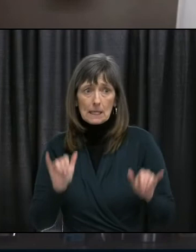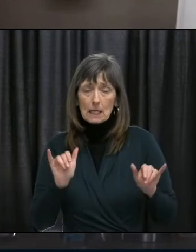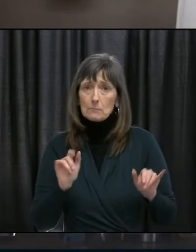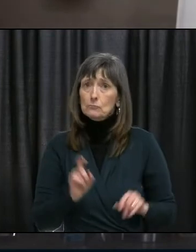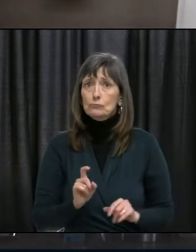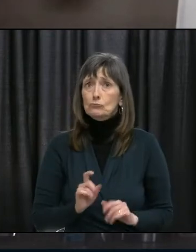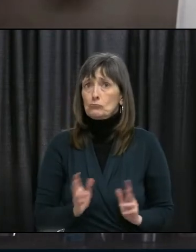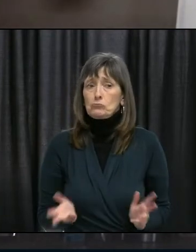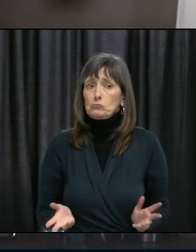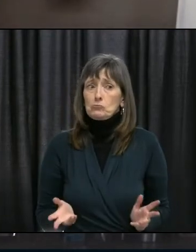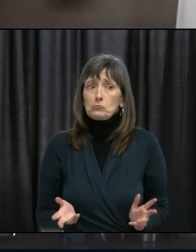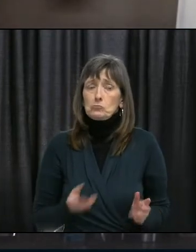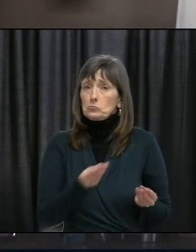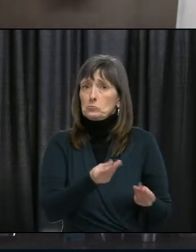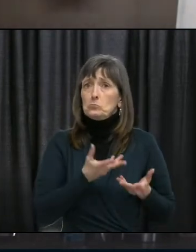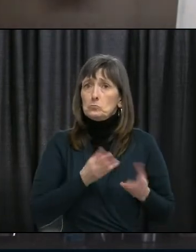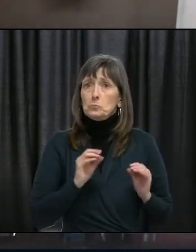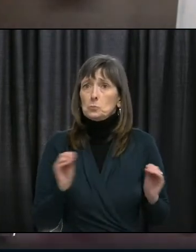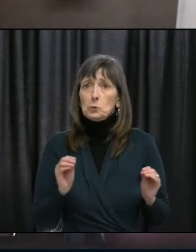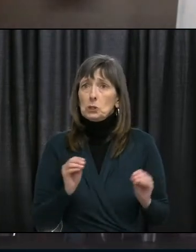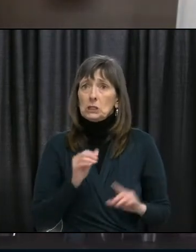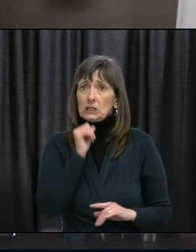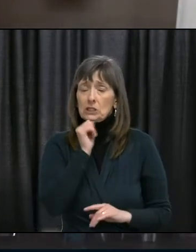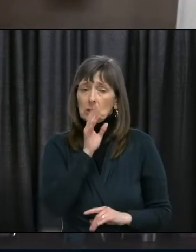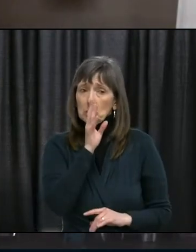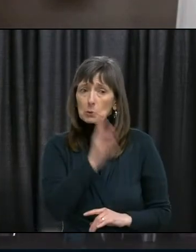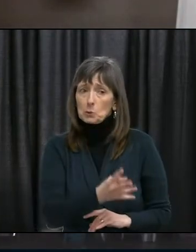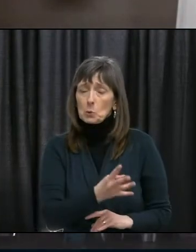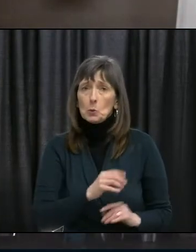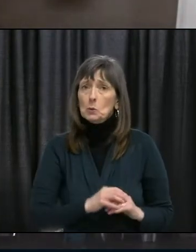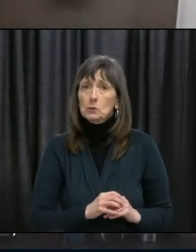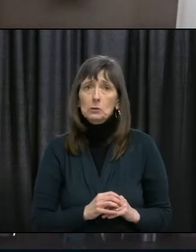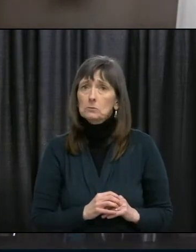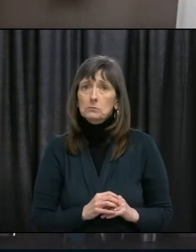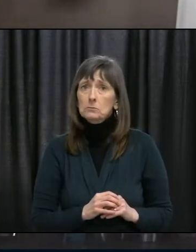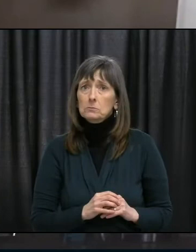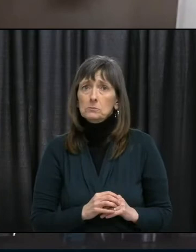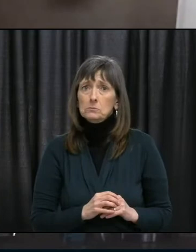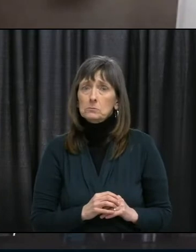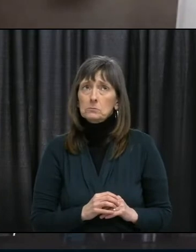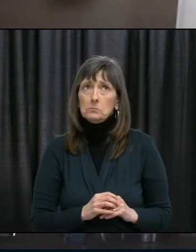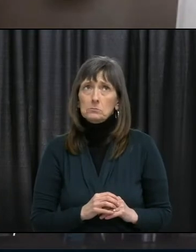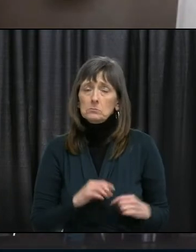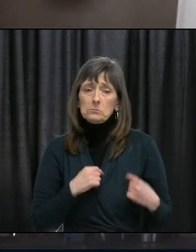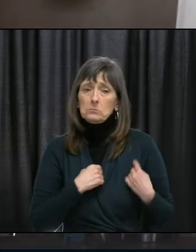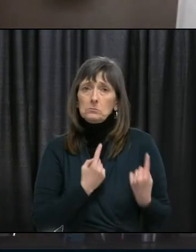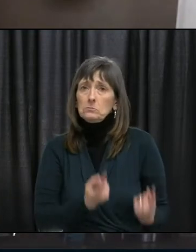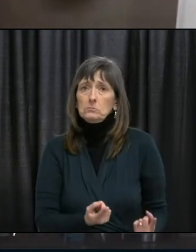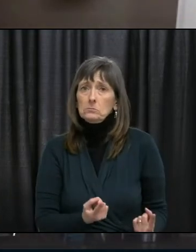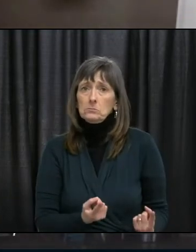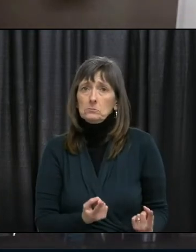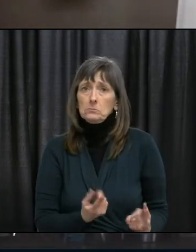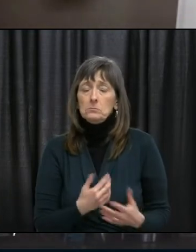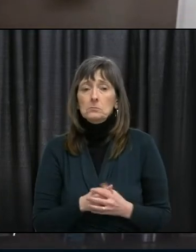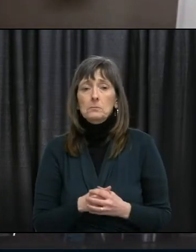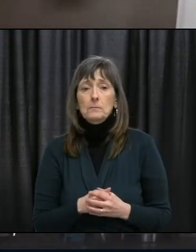worse in any in any persistent way since COVID-19 came. Certainly there